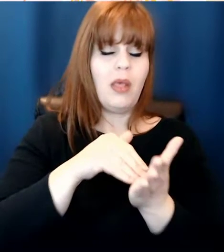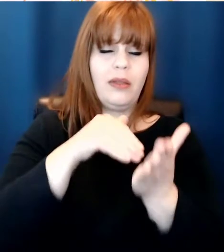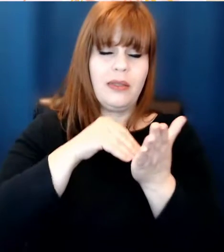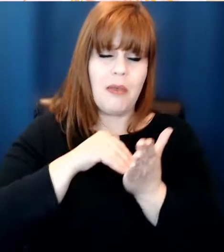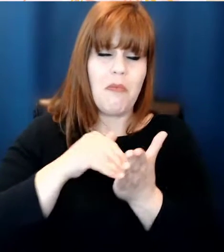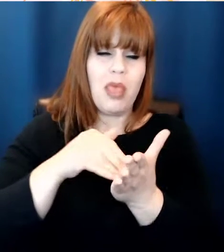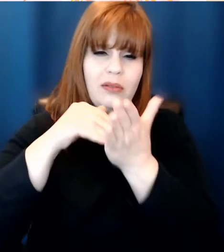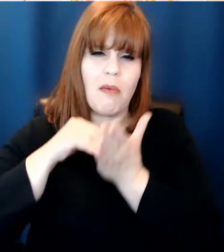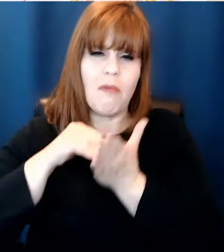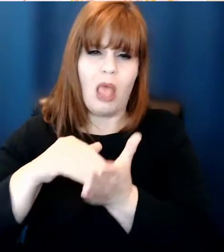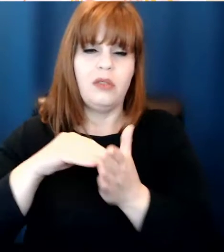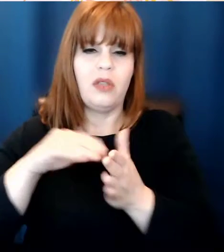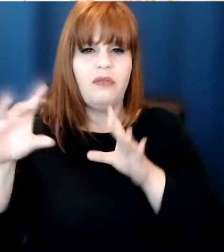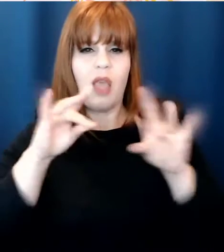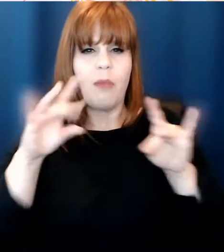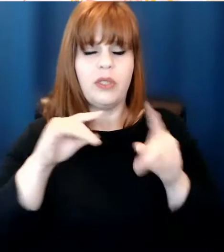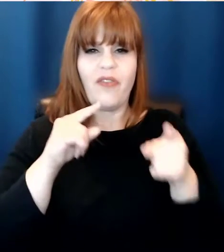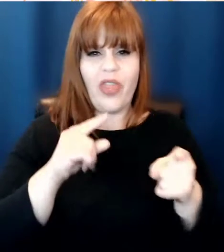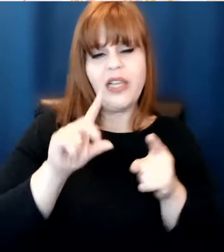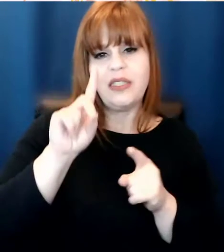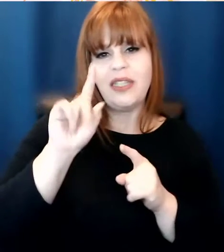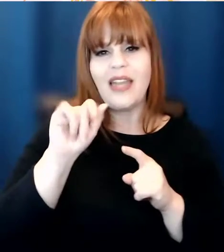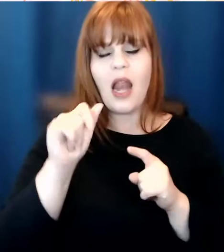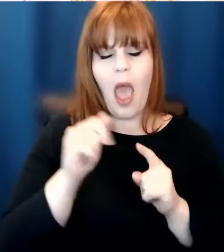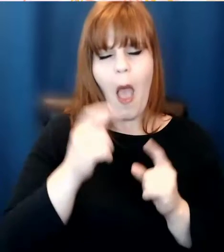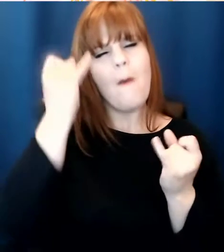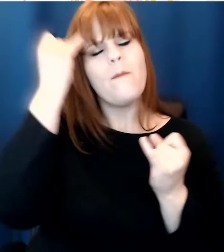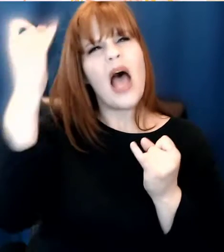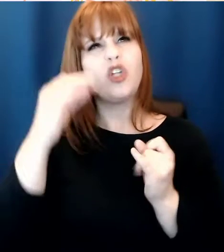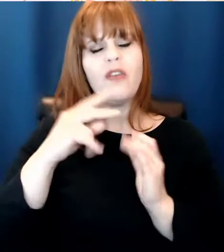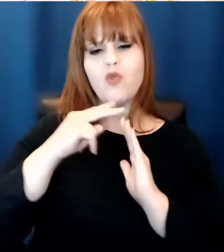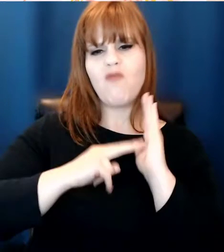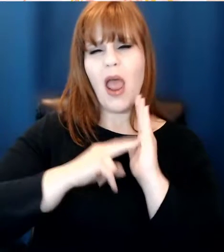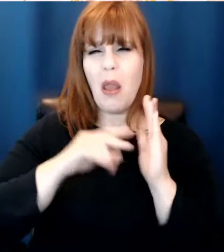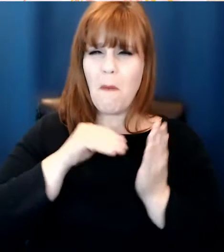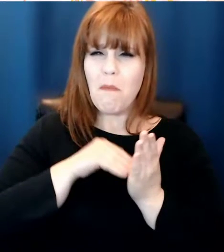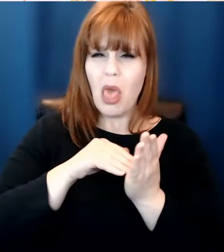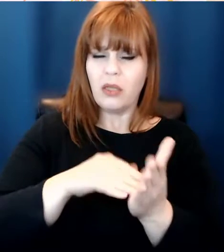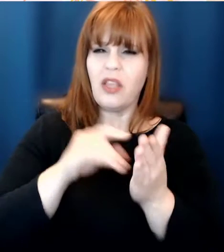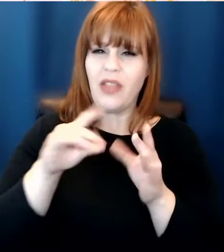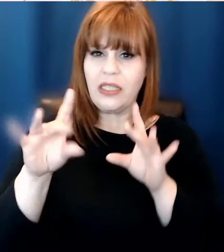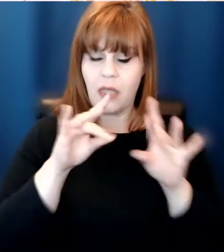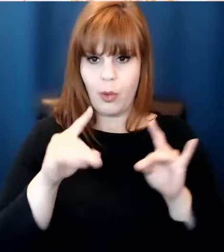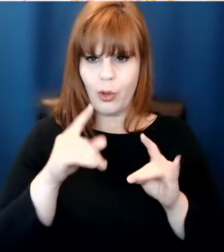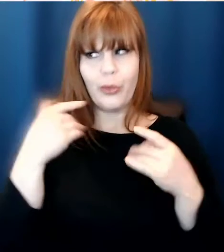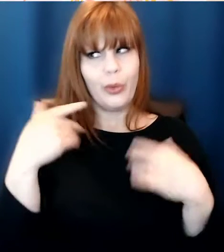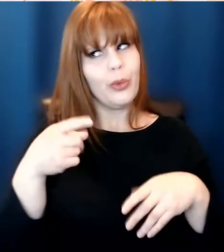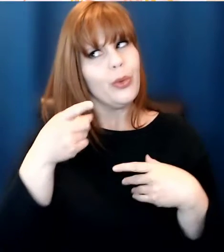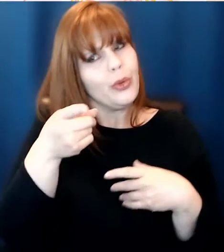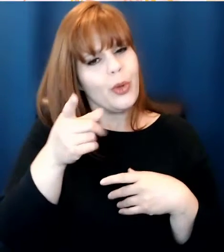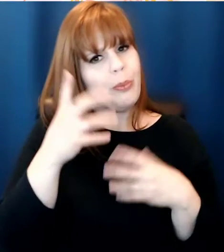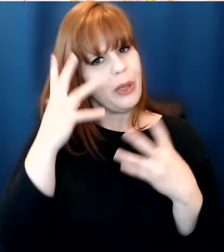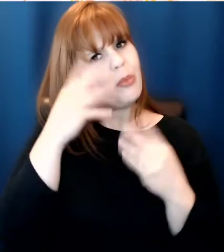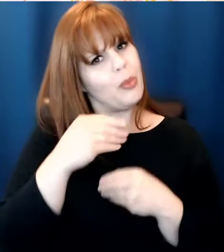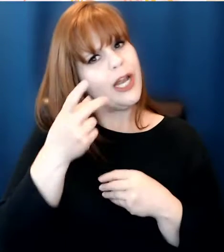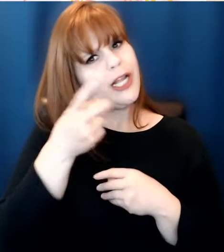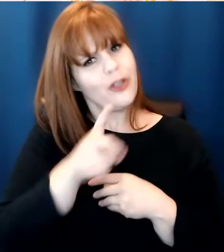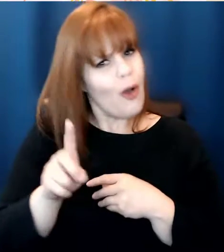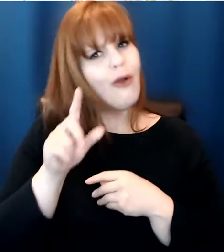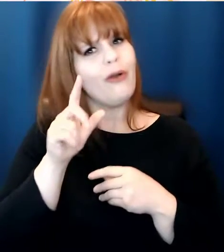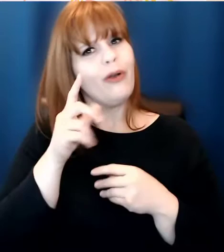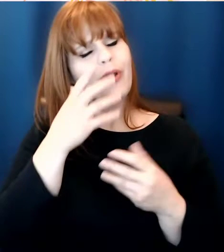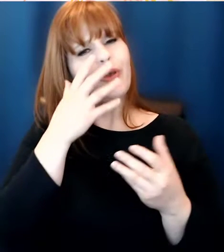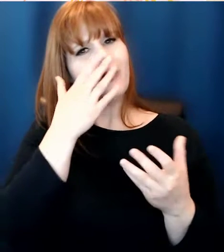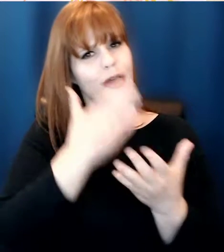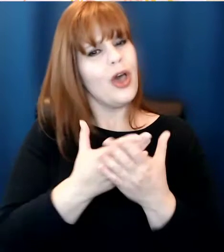So imagine if you've read all millions of samples, you'd be pretty darn good at identifying what's